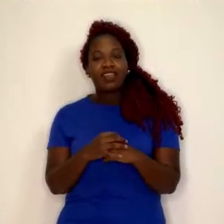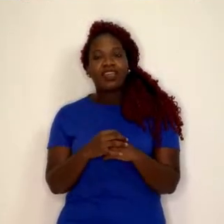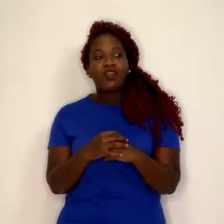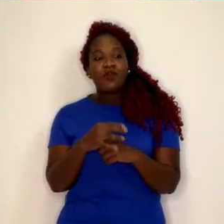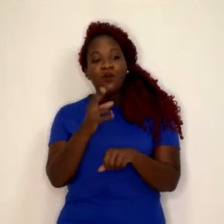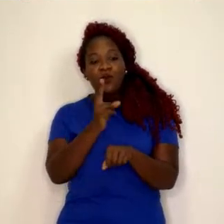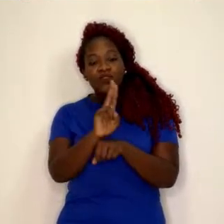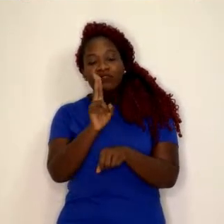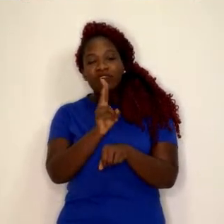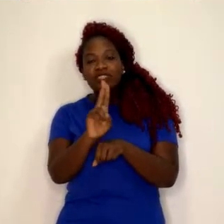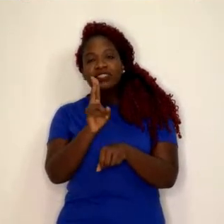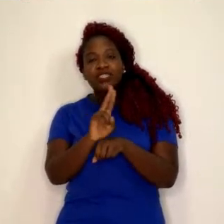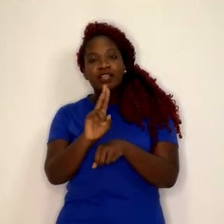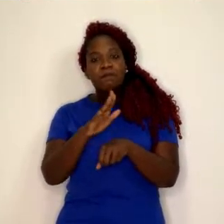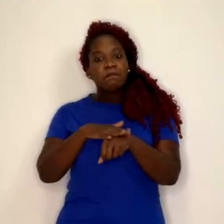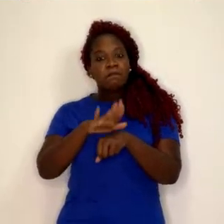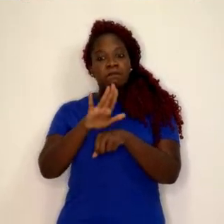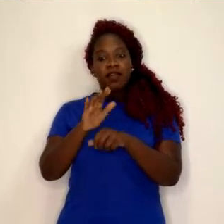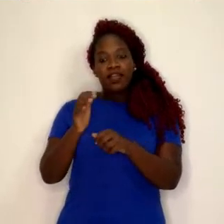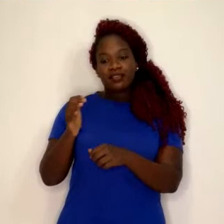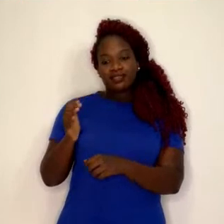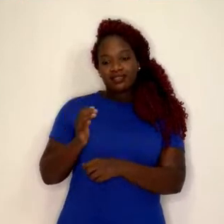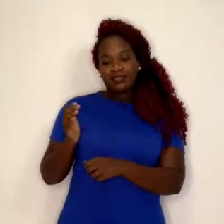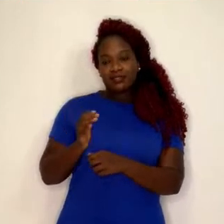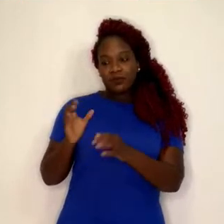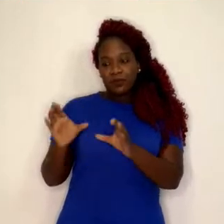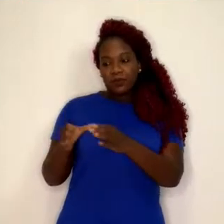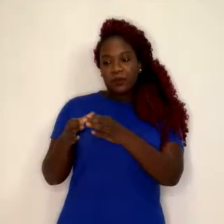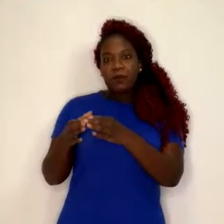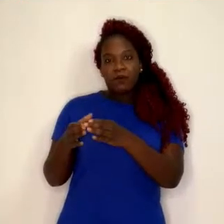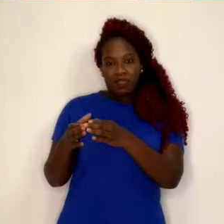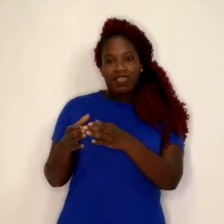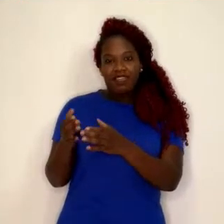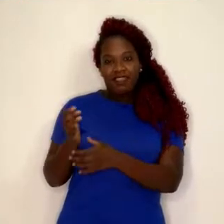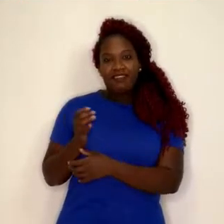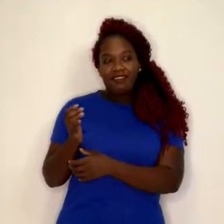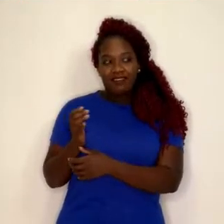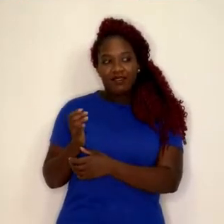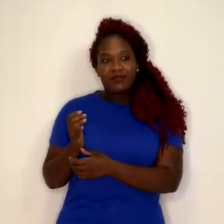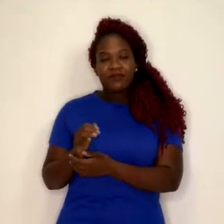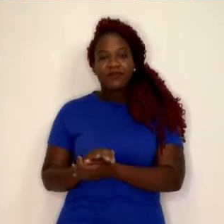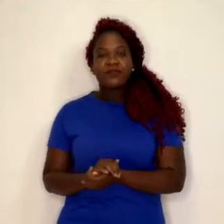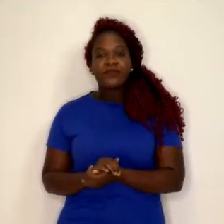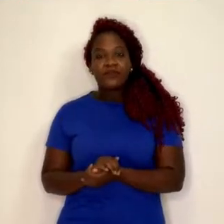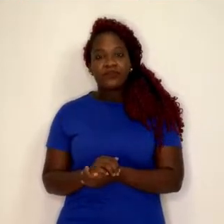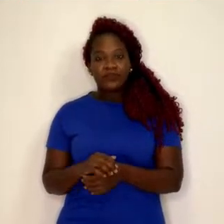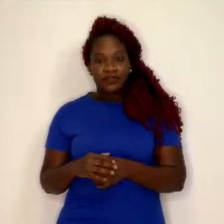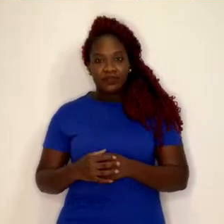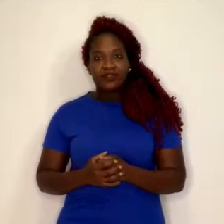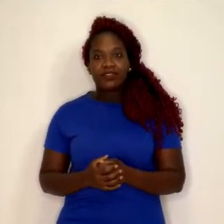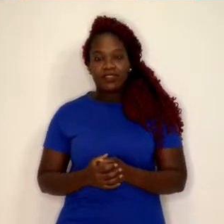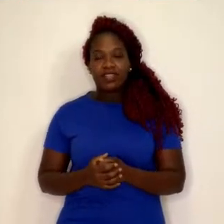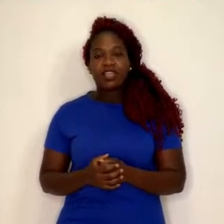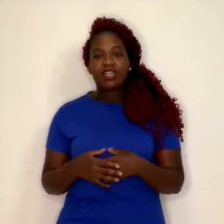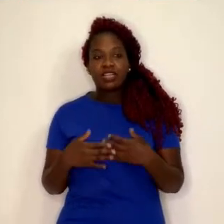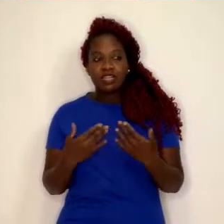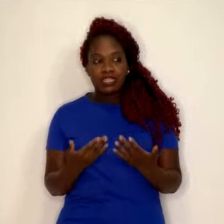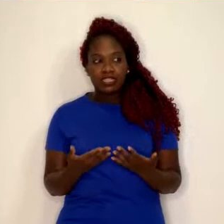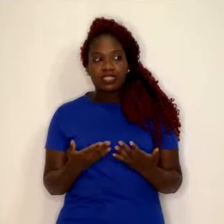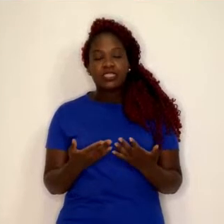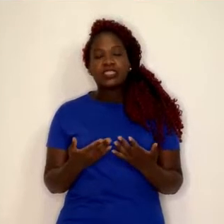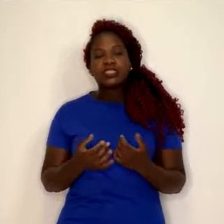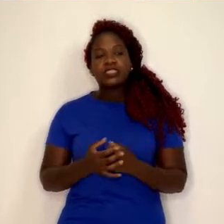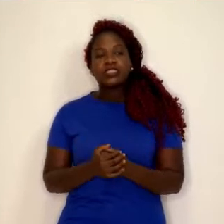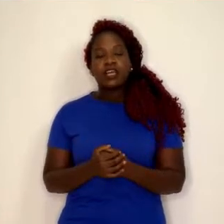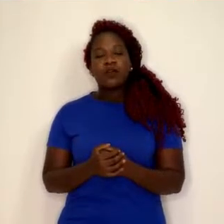see it as one of the most elitist universities in the country. So this experience by